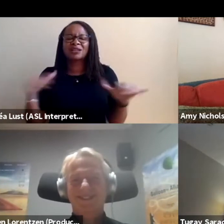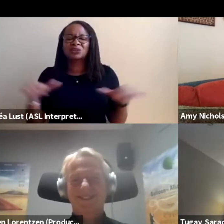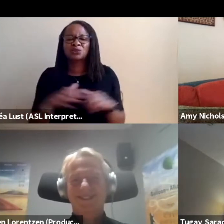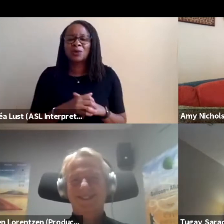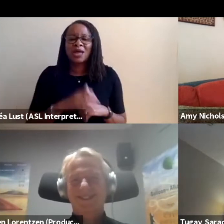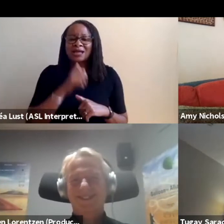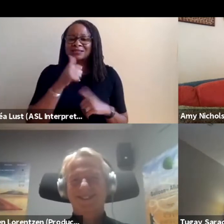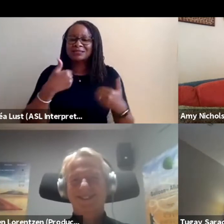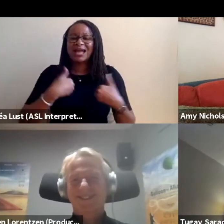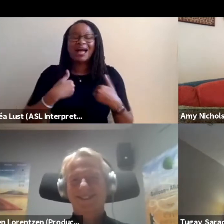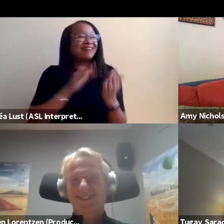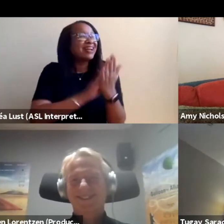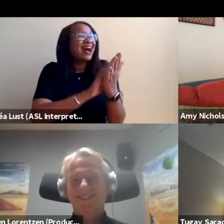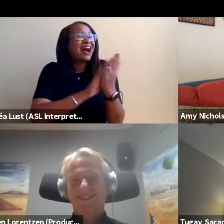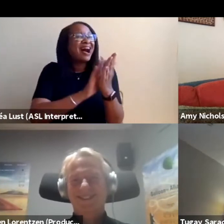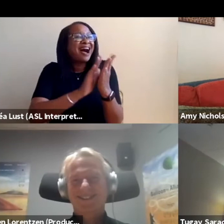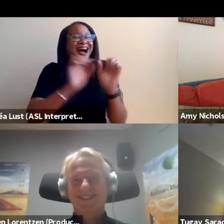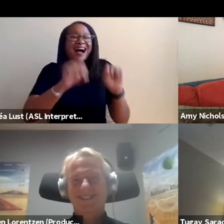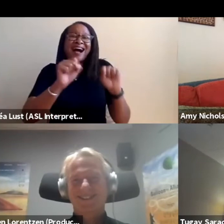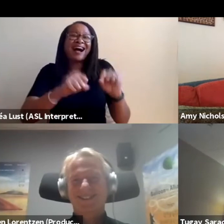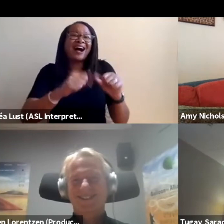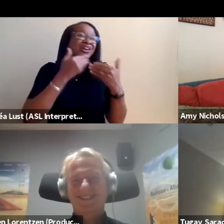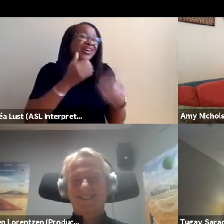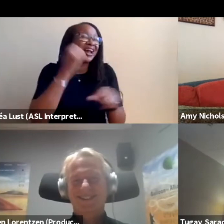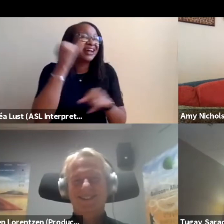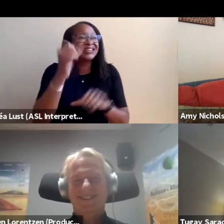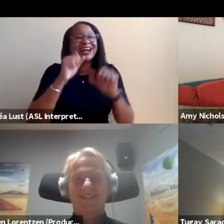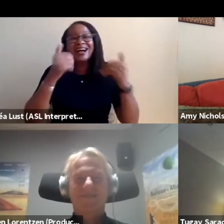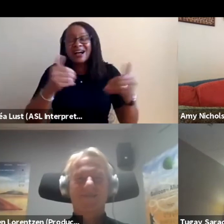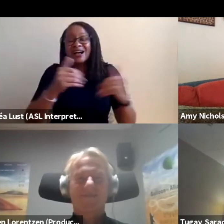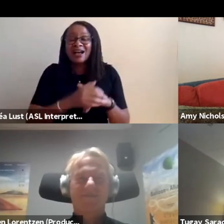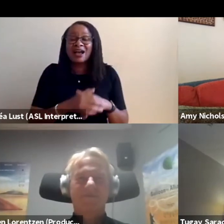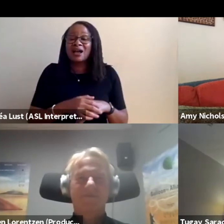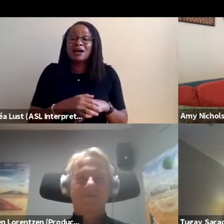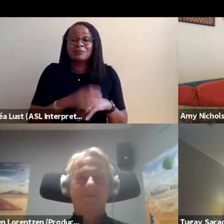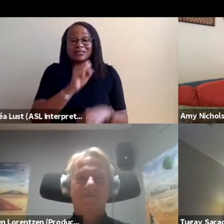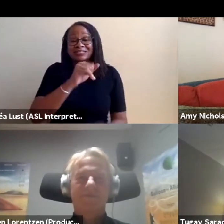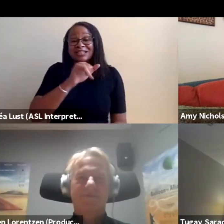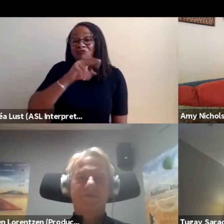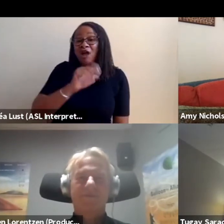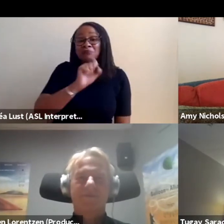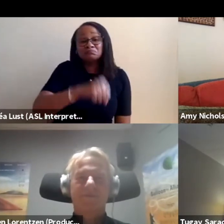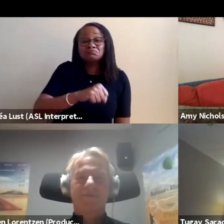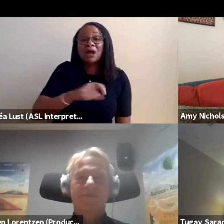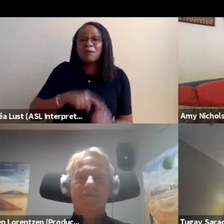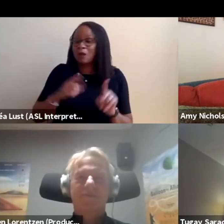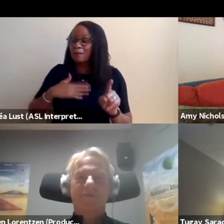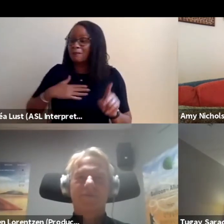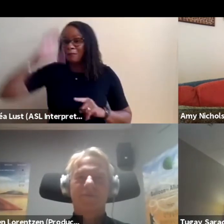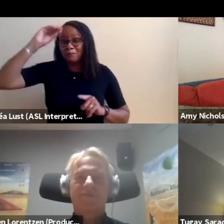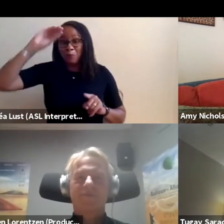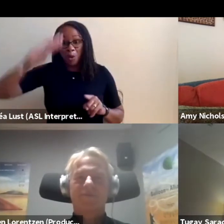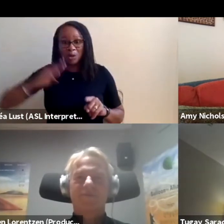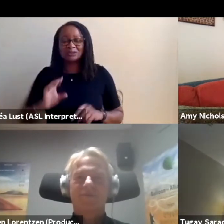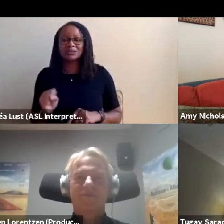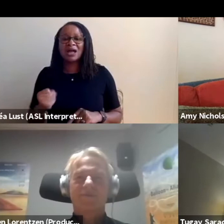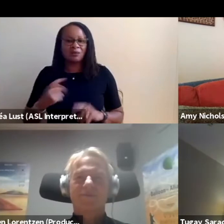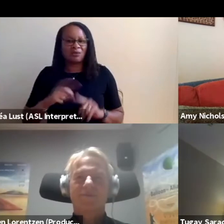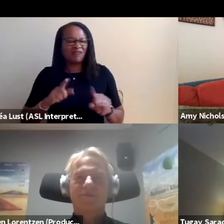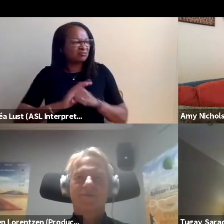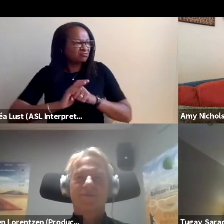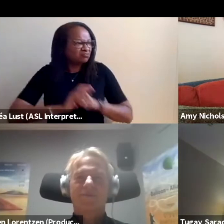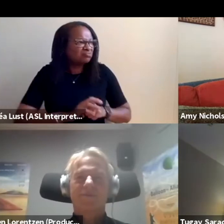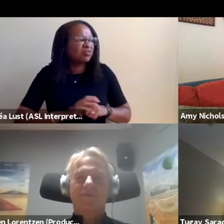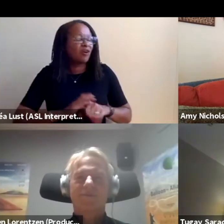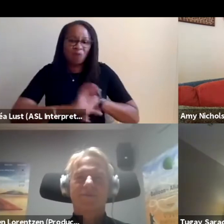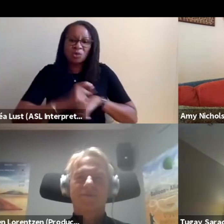like, oh, go for it type of thing. I got it from Seyran, but these boys were really pressing me.